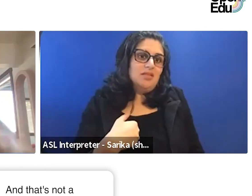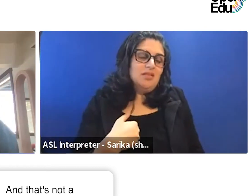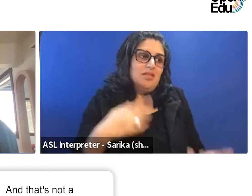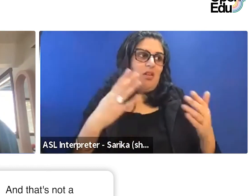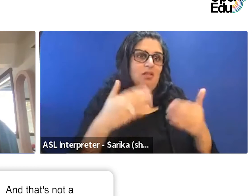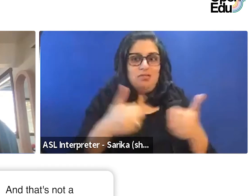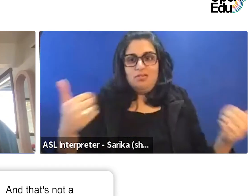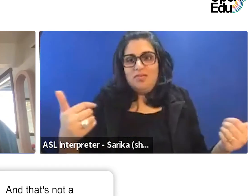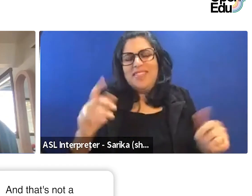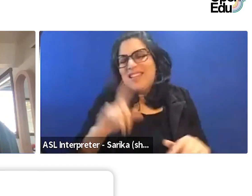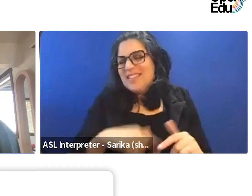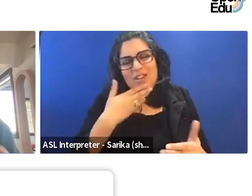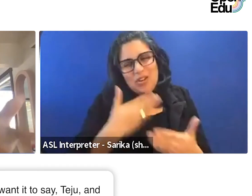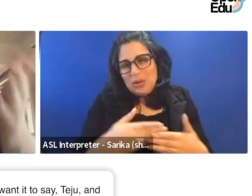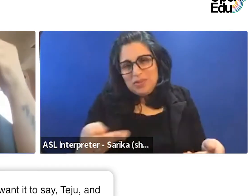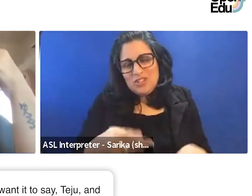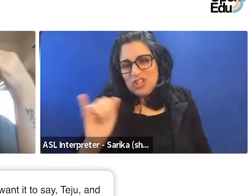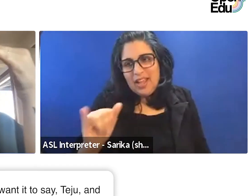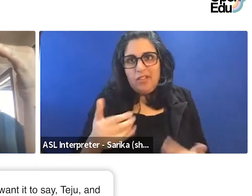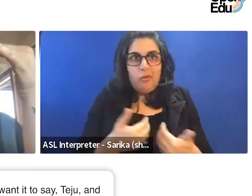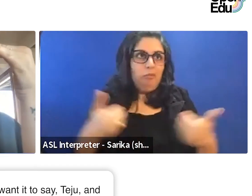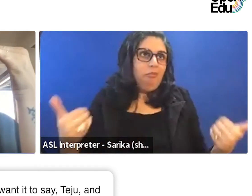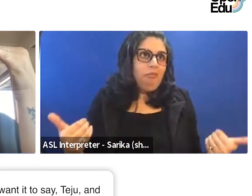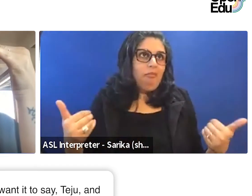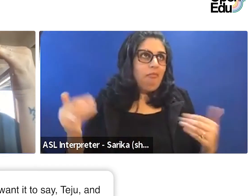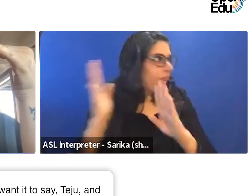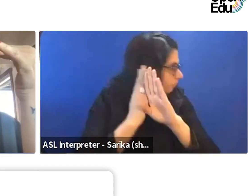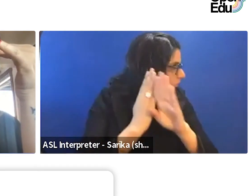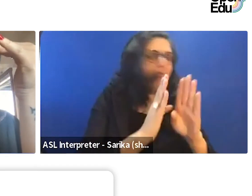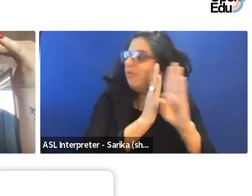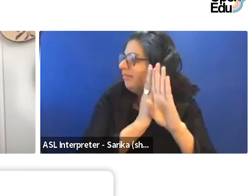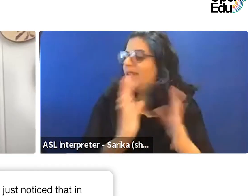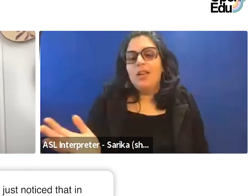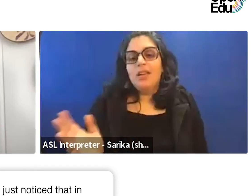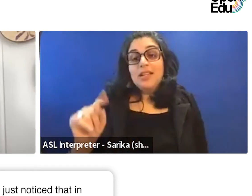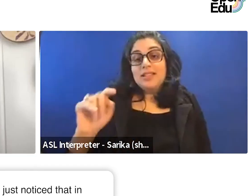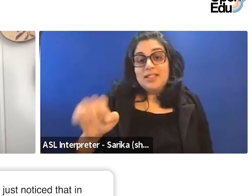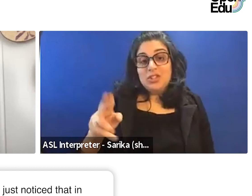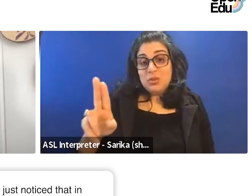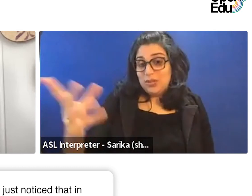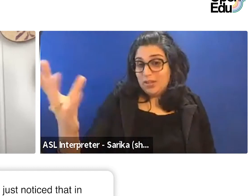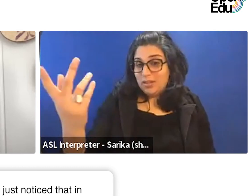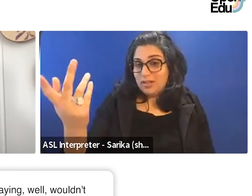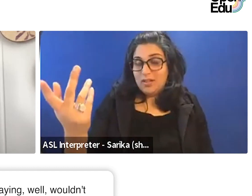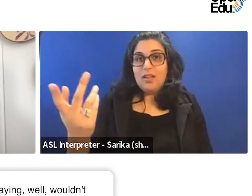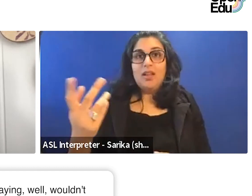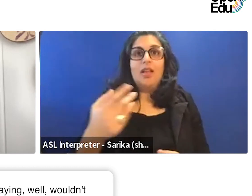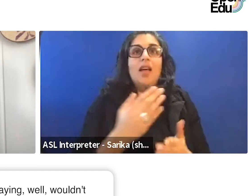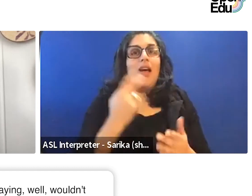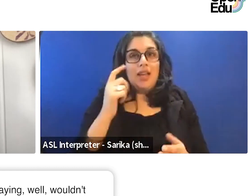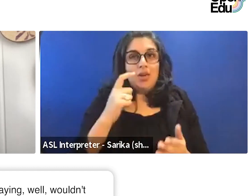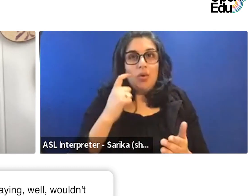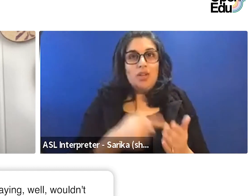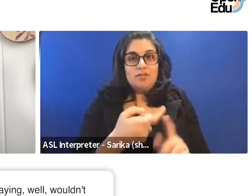And that's not a good position either. You wanted to say, Teju, and then we go to a question. Yeah, I just noticed that in the chat, some folks are saying, well,